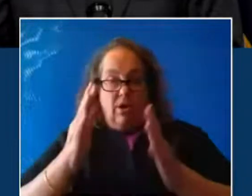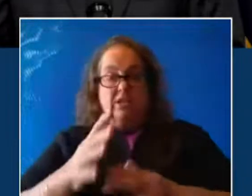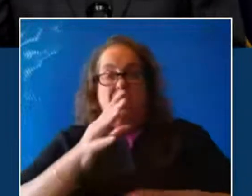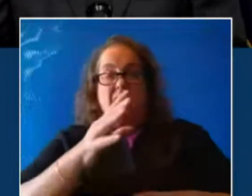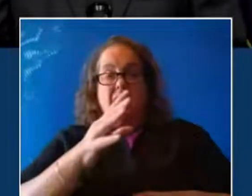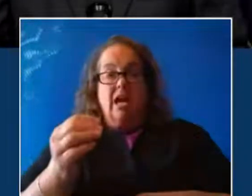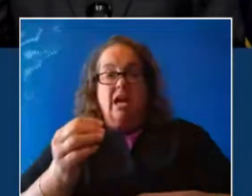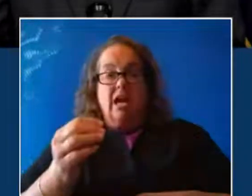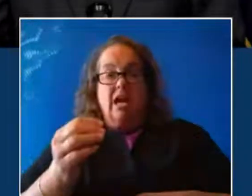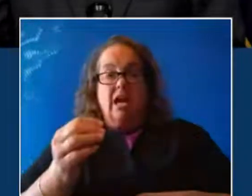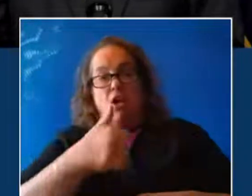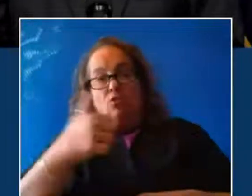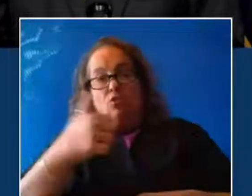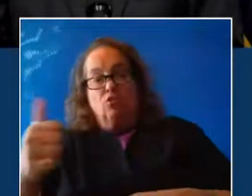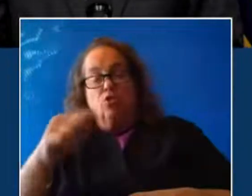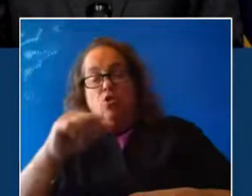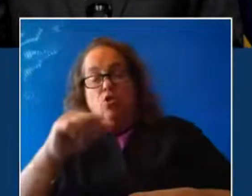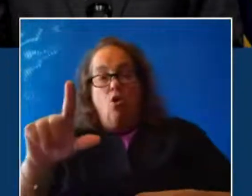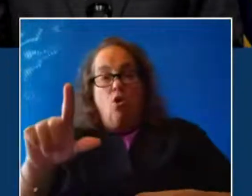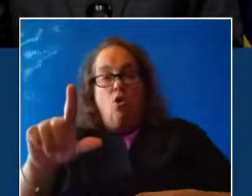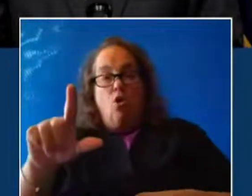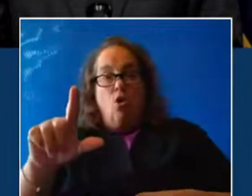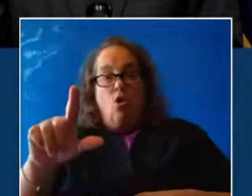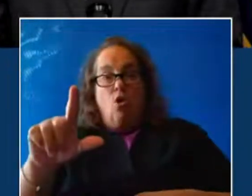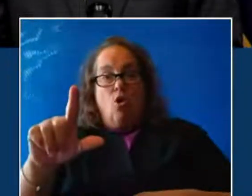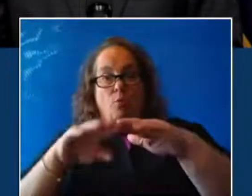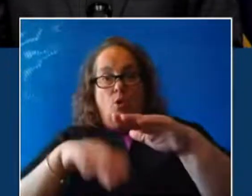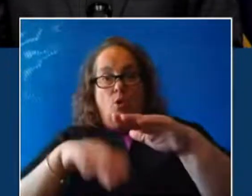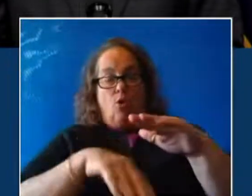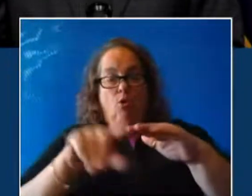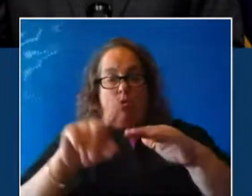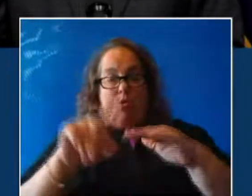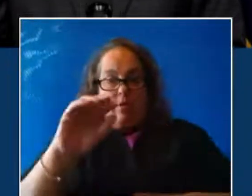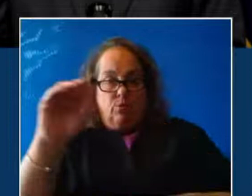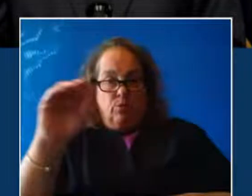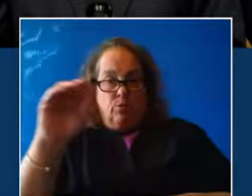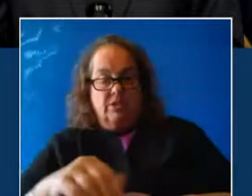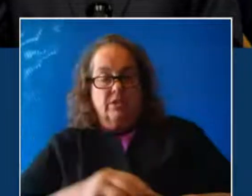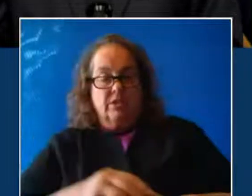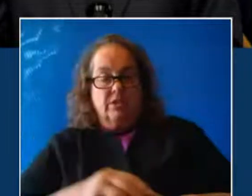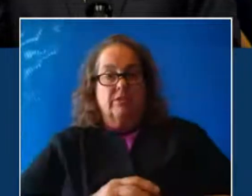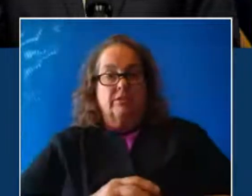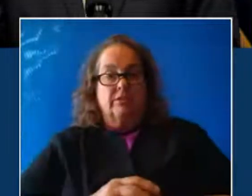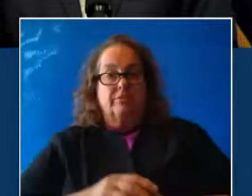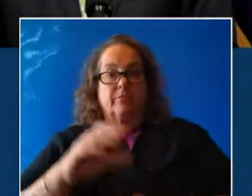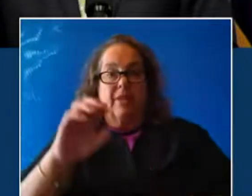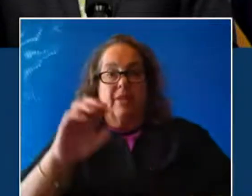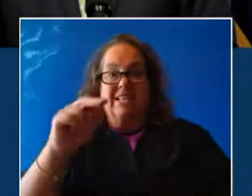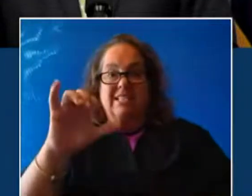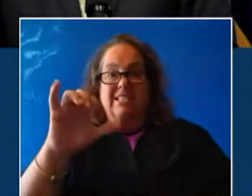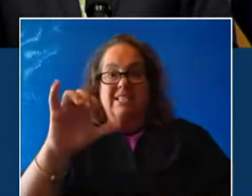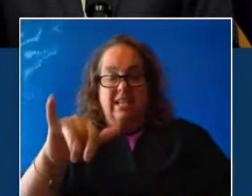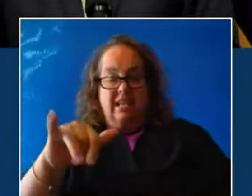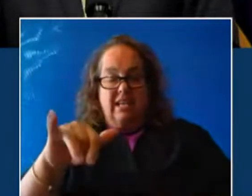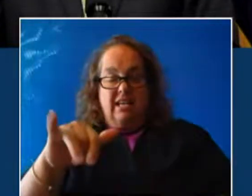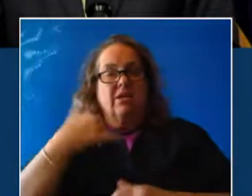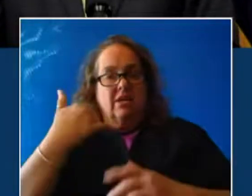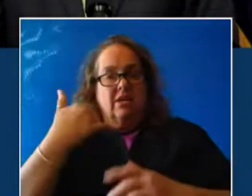below 1%. On ethnicity, continue to make some progress there too, with